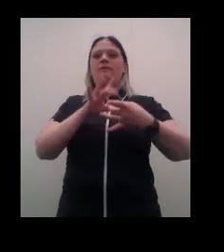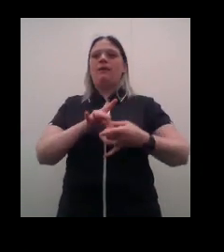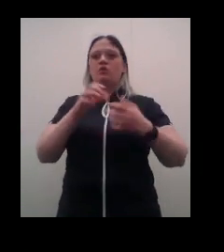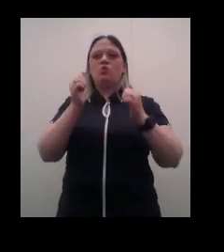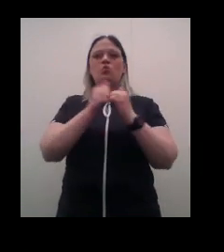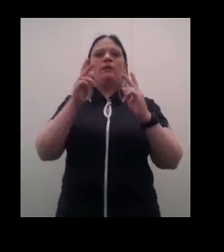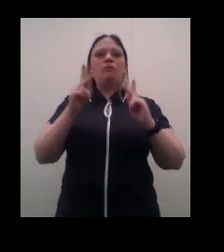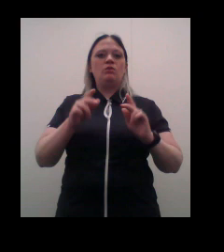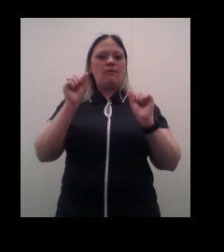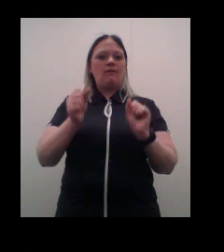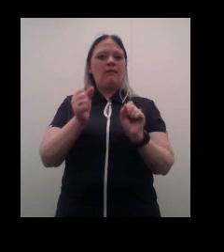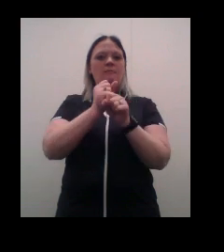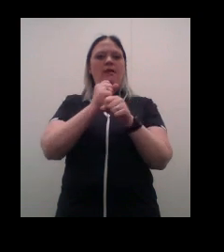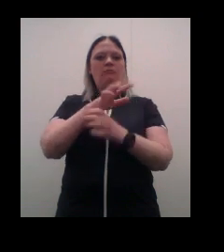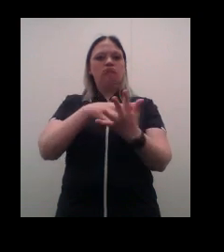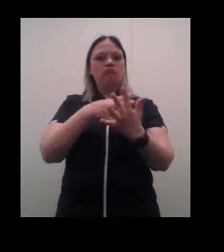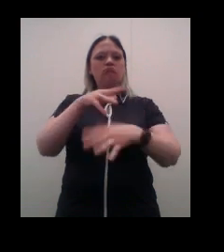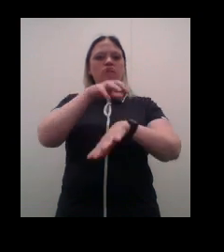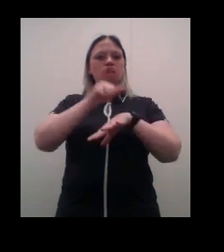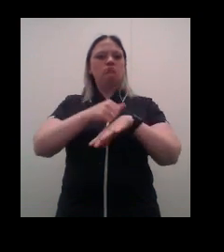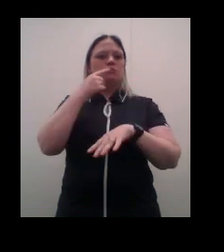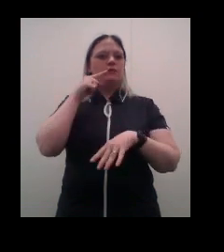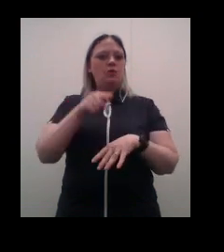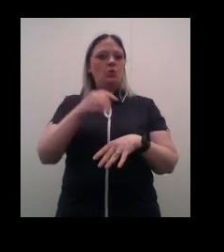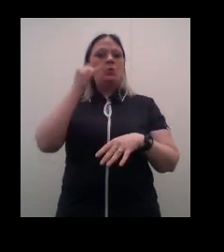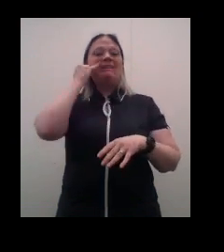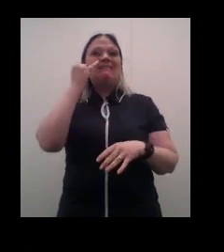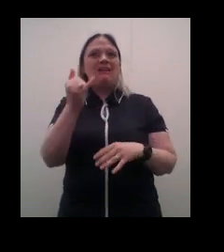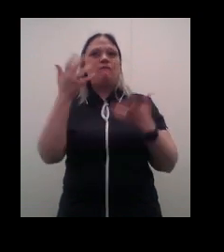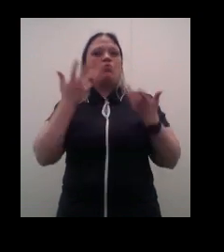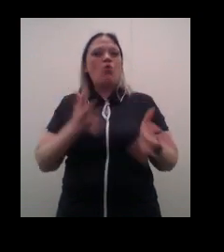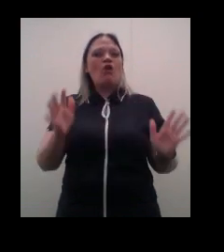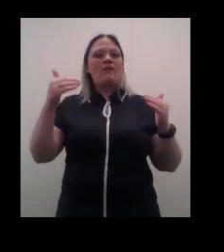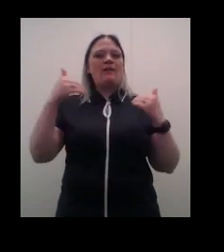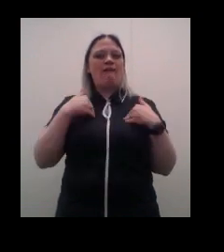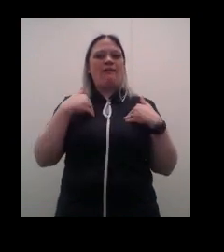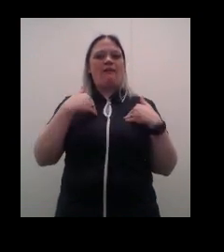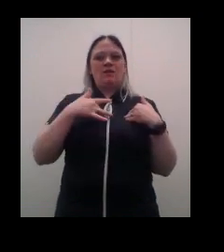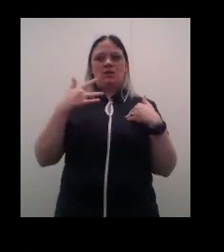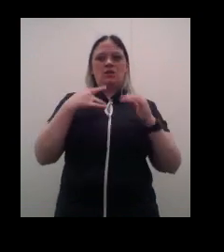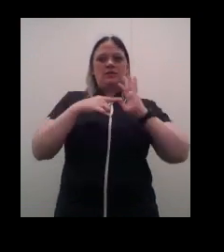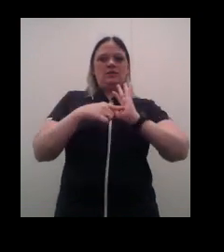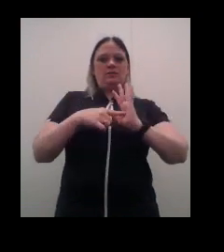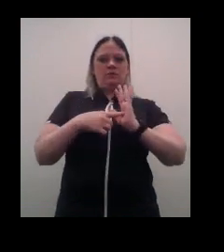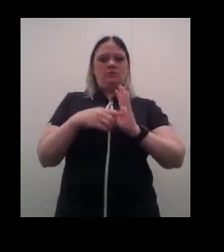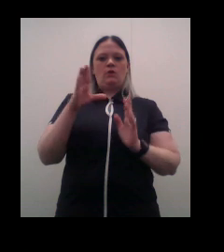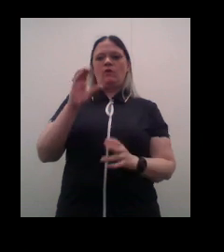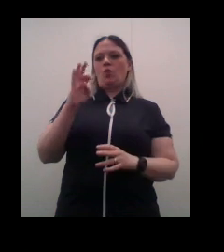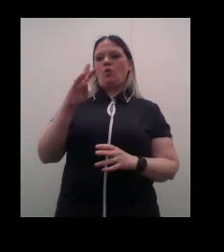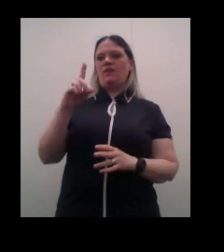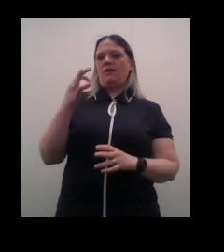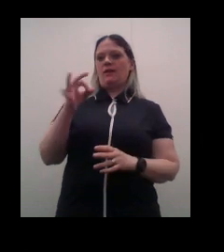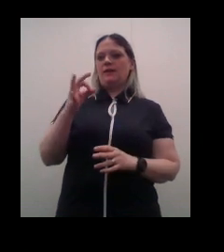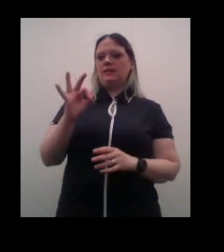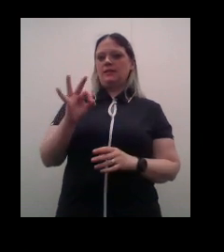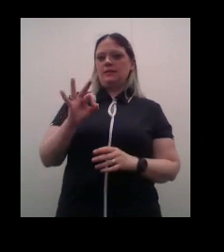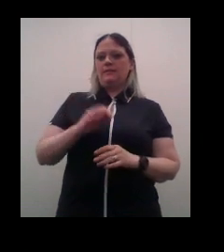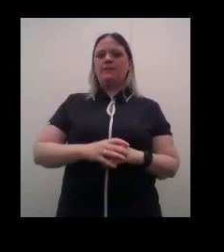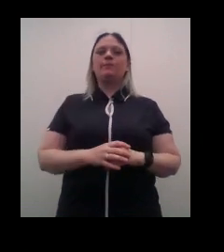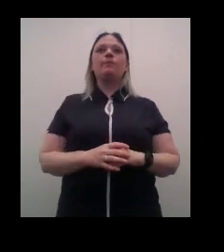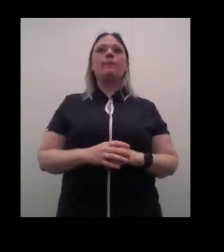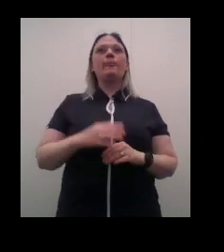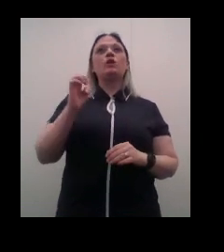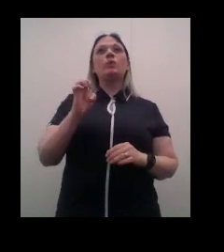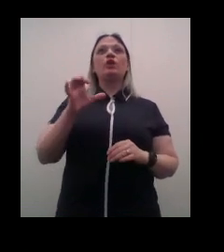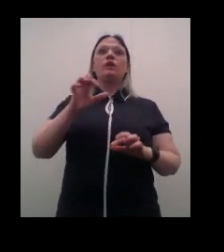an appointment for you. This is for individuals who are symptomatic, in other words, have the symptoms of COVID-19. Now, Erie County